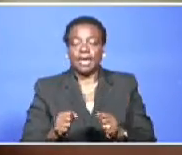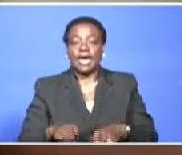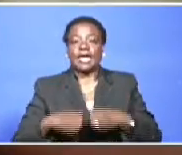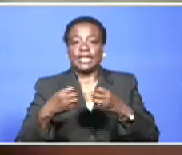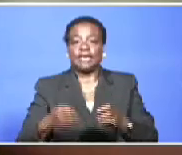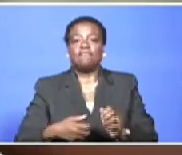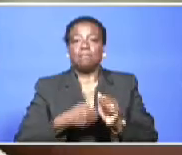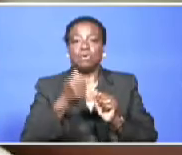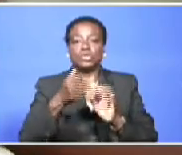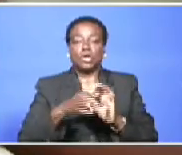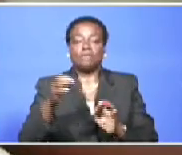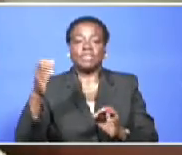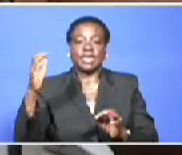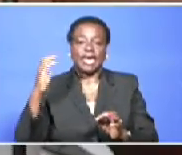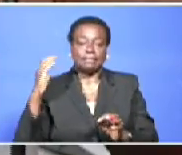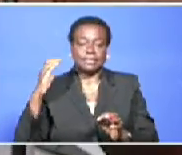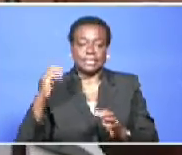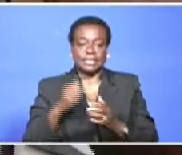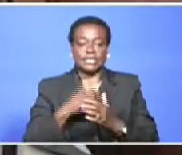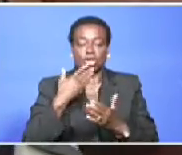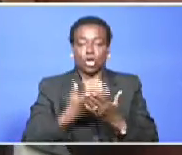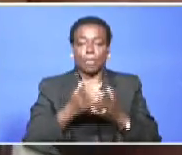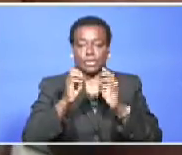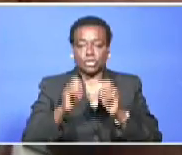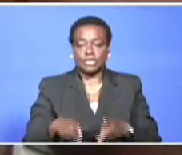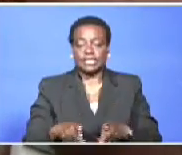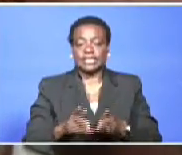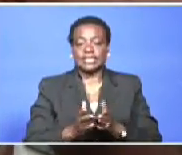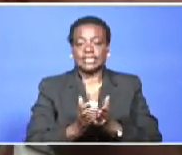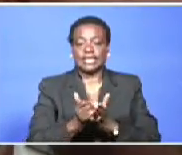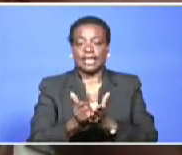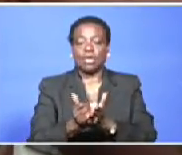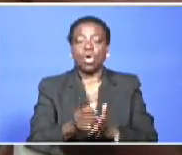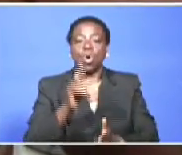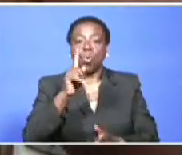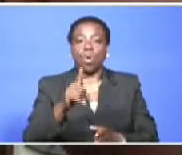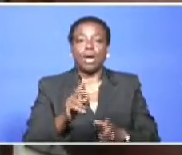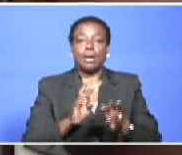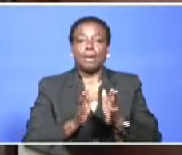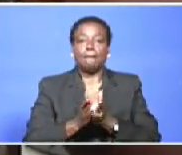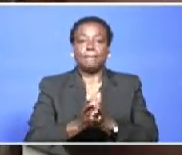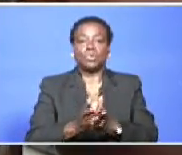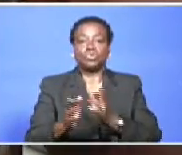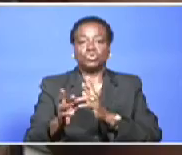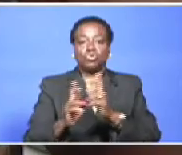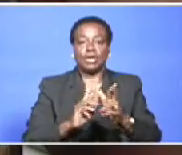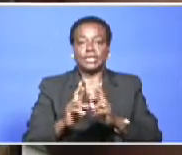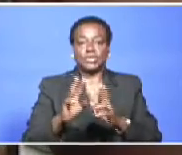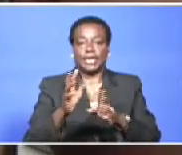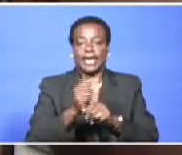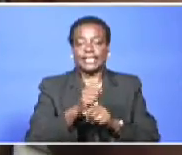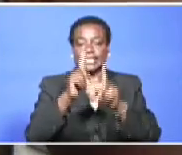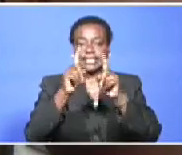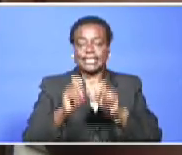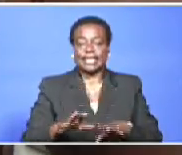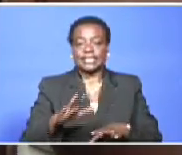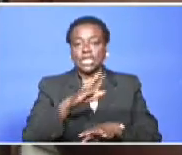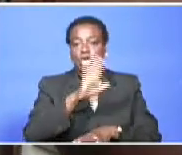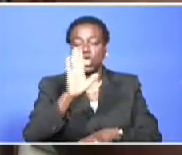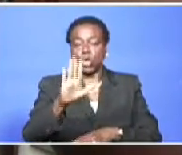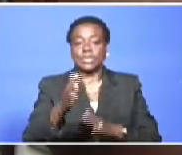to sail a very, very fast boat. This is one regatta that you get to test your skills. This is where you separate the men from the